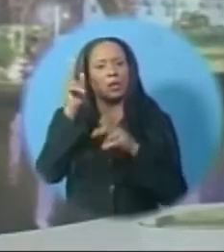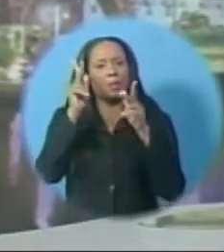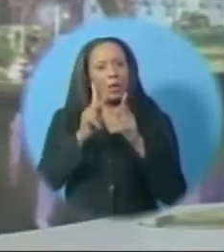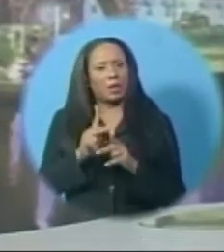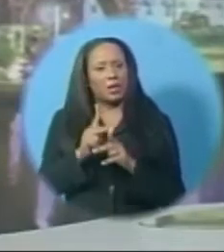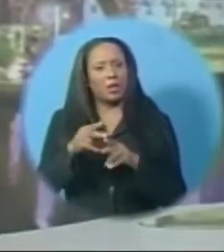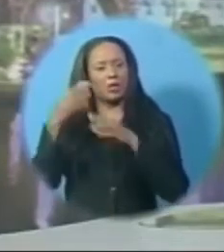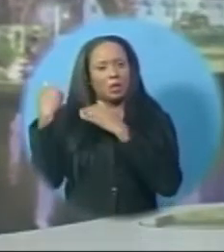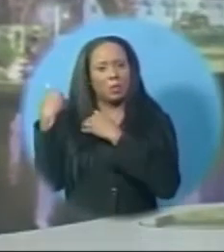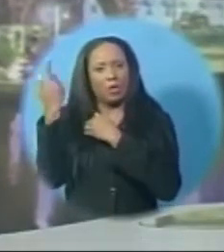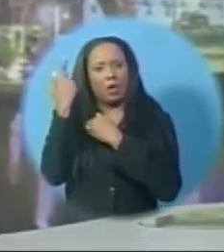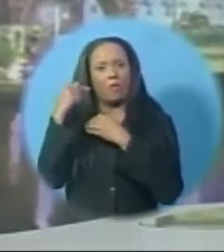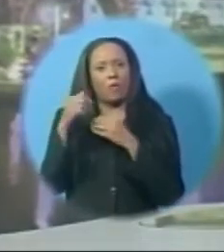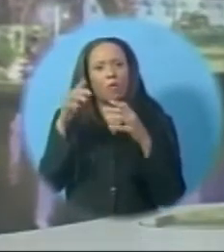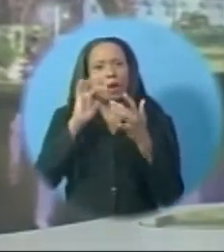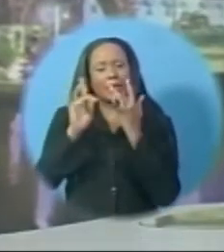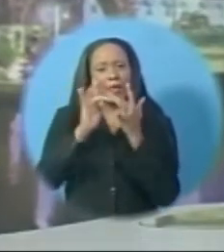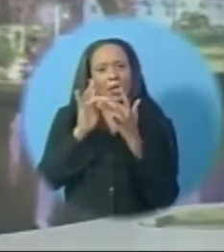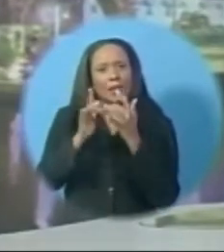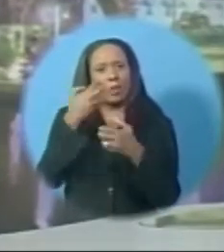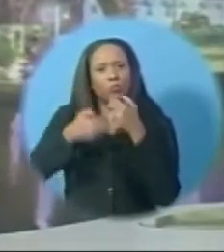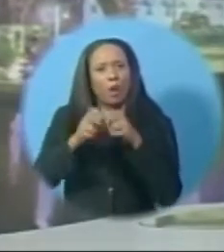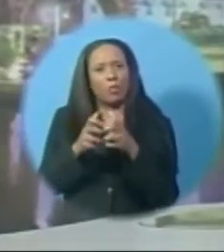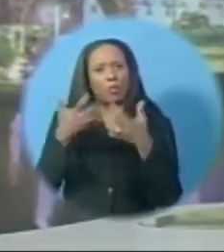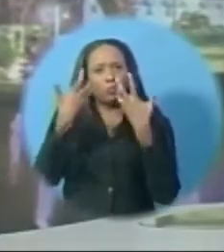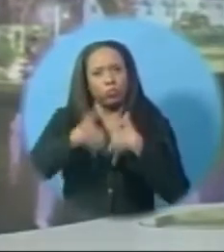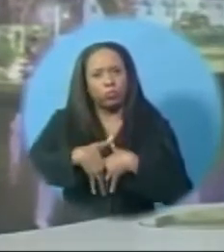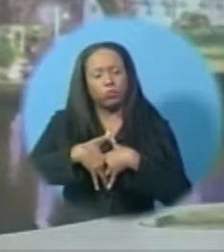behind last week's massive cyber attack.